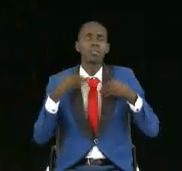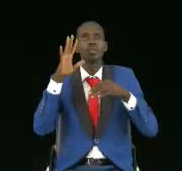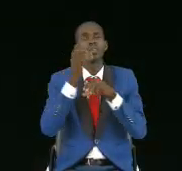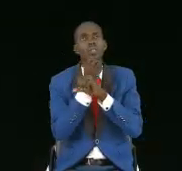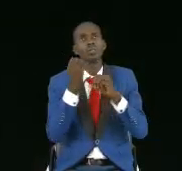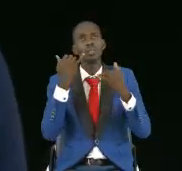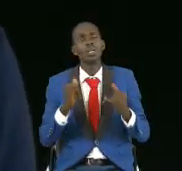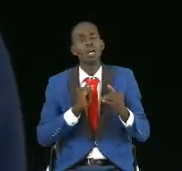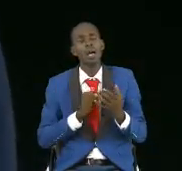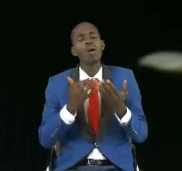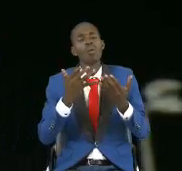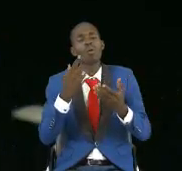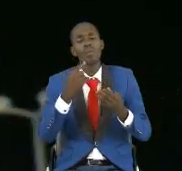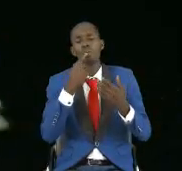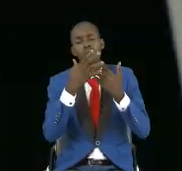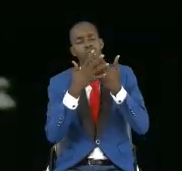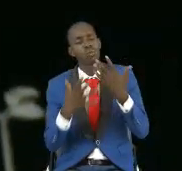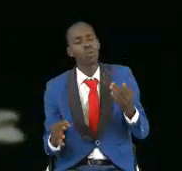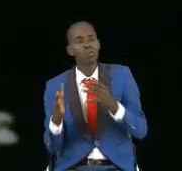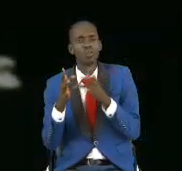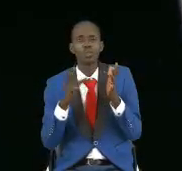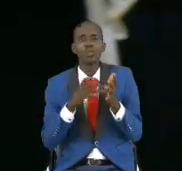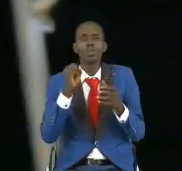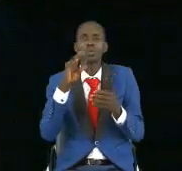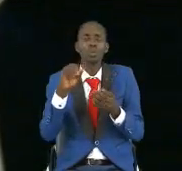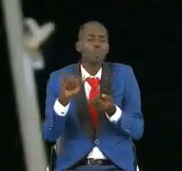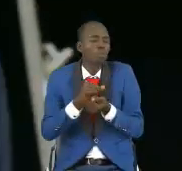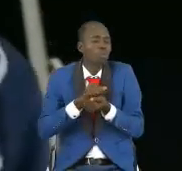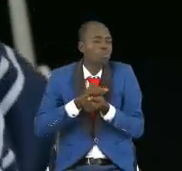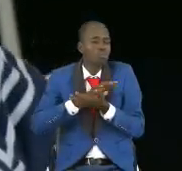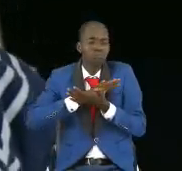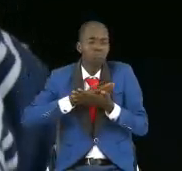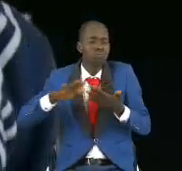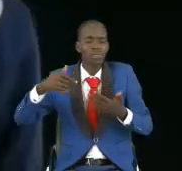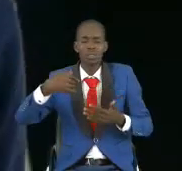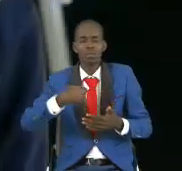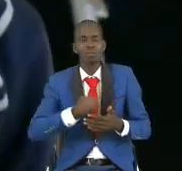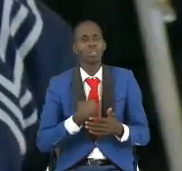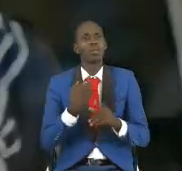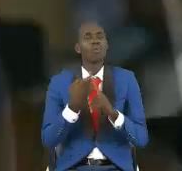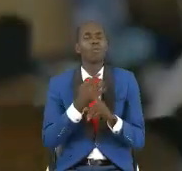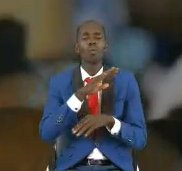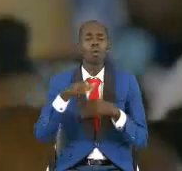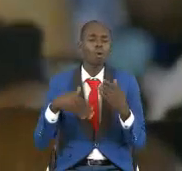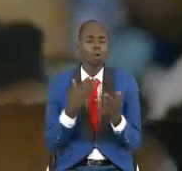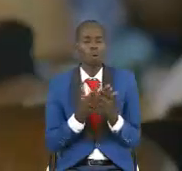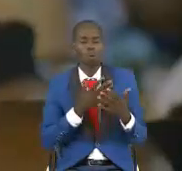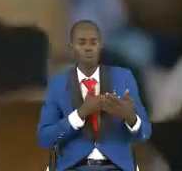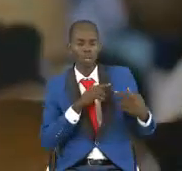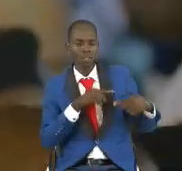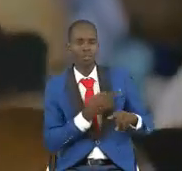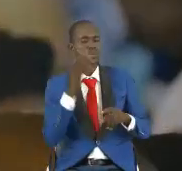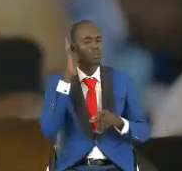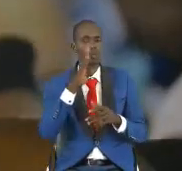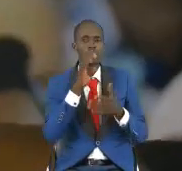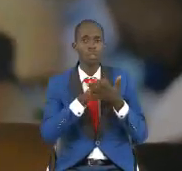of Jesus to so wash me and cleanse me that all the guilt will be taken away. As